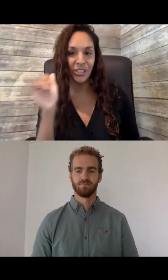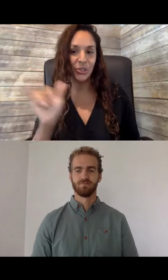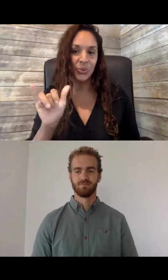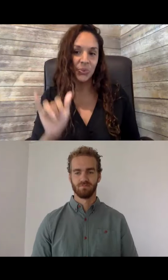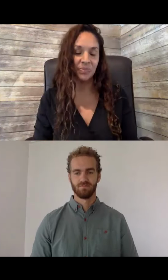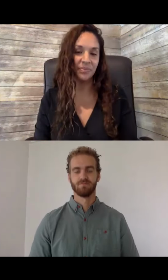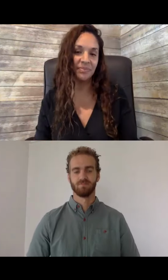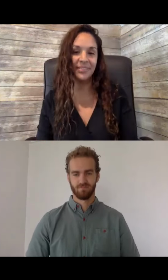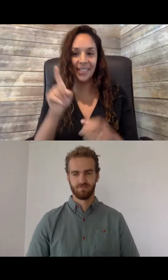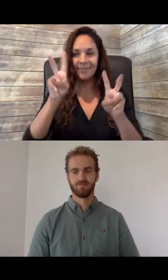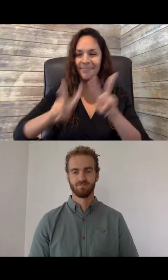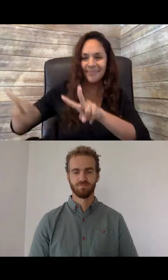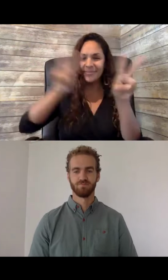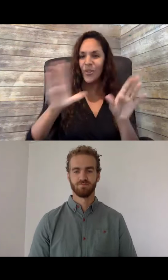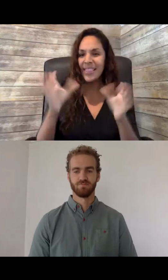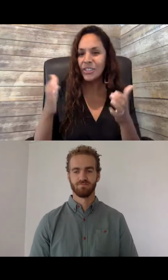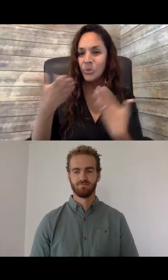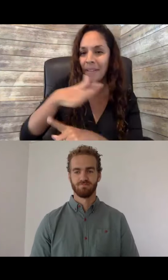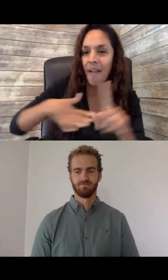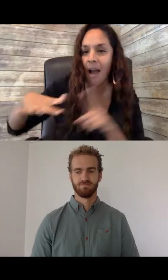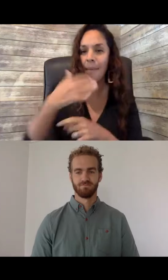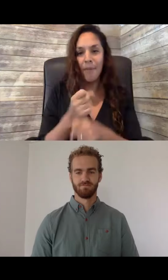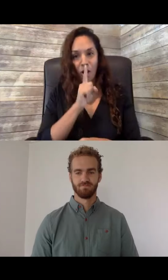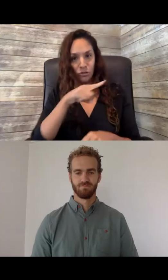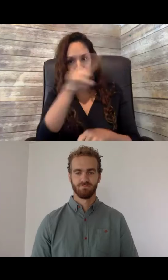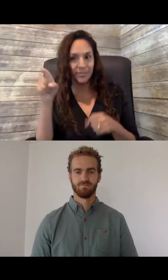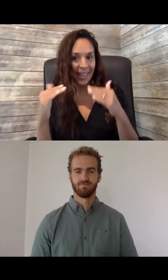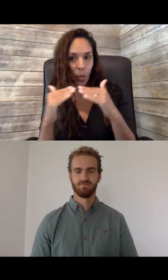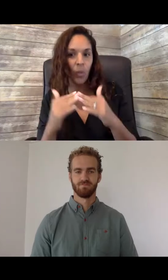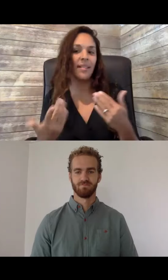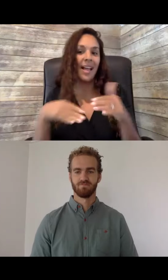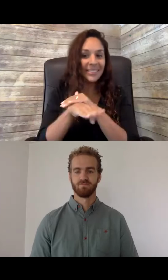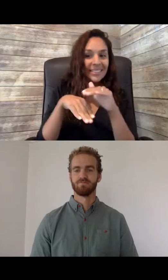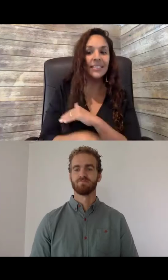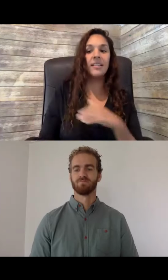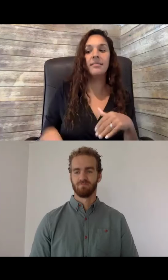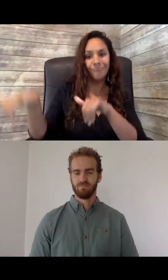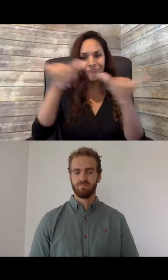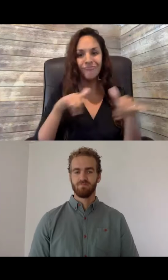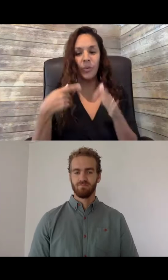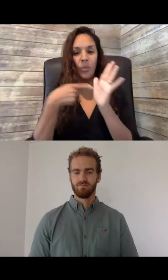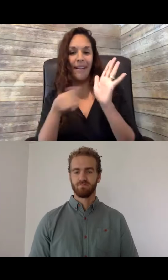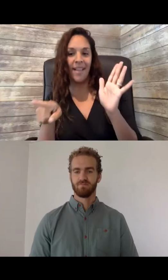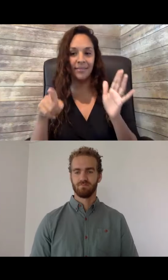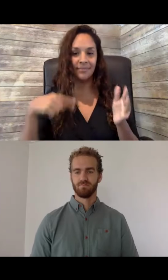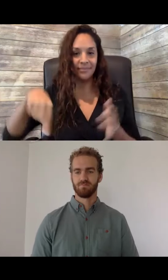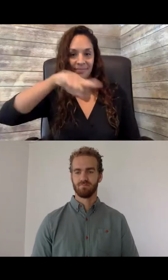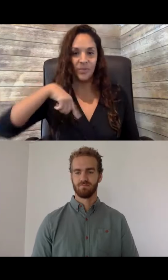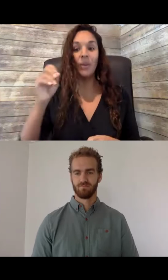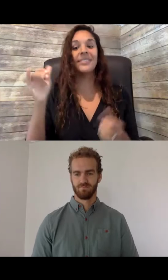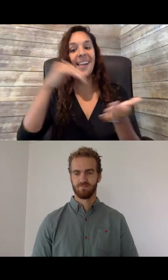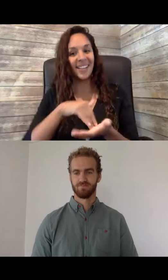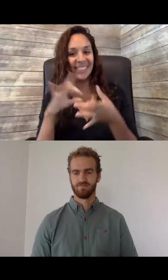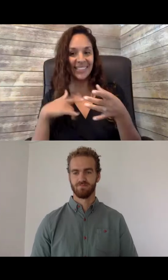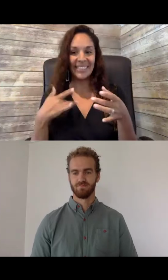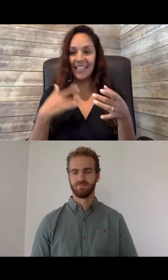both positive and negative feelings with a mixture of races. So take a look at your classroom environments. Make sure that everything is equal and accessible, and